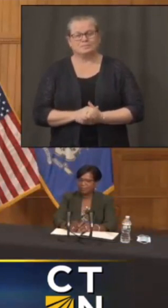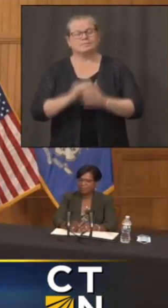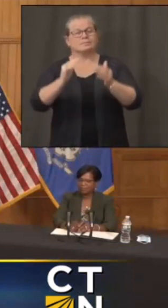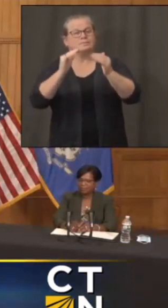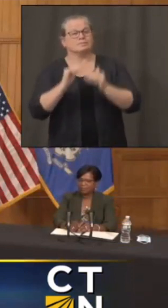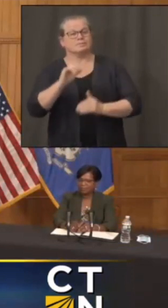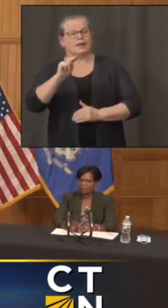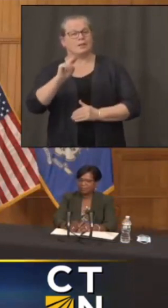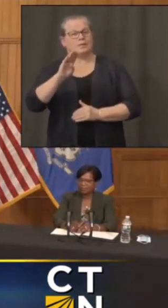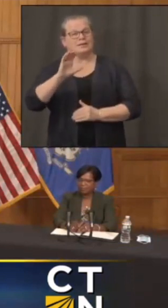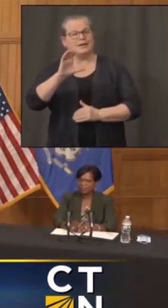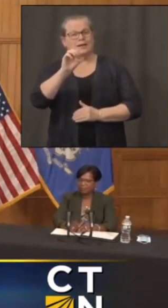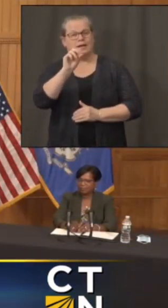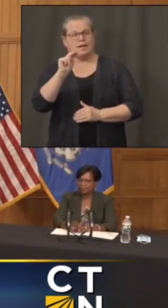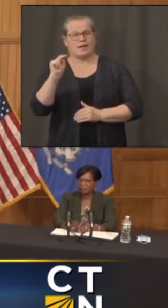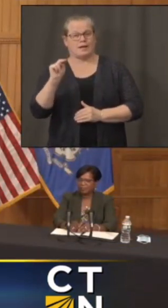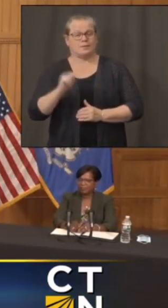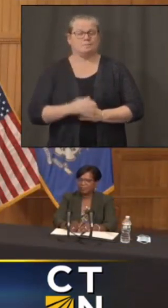NBC Connecticut.